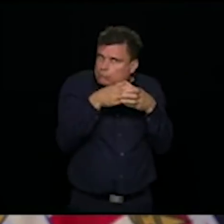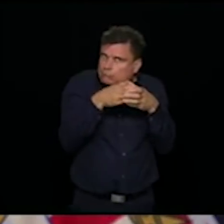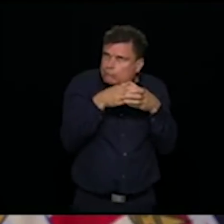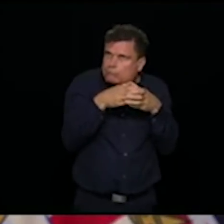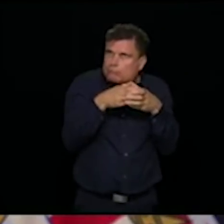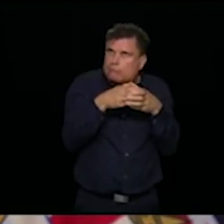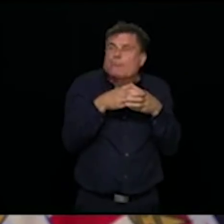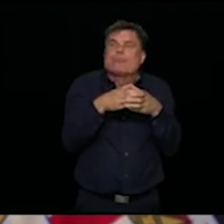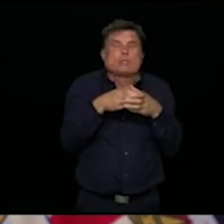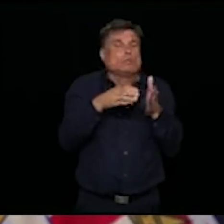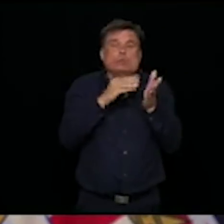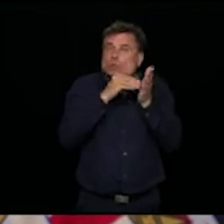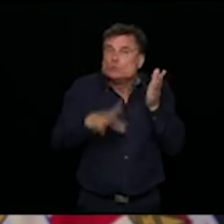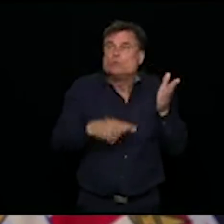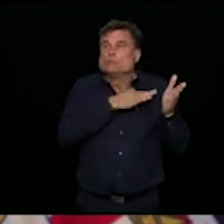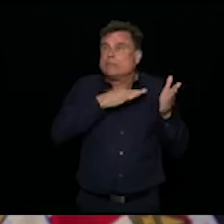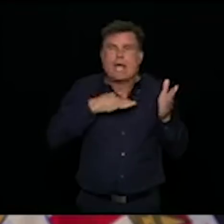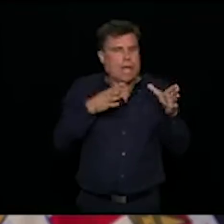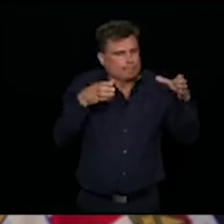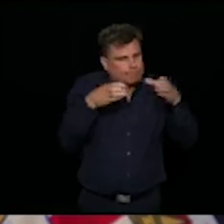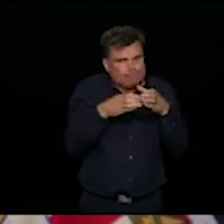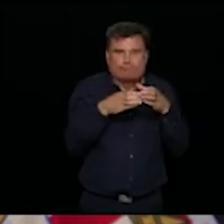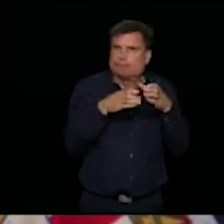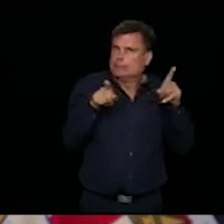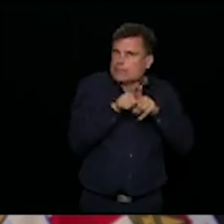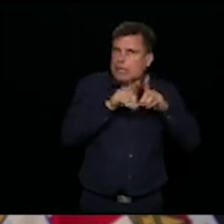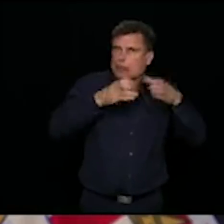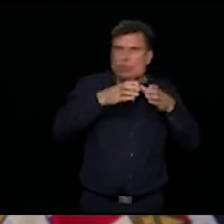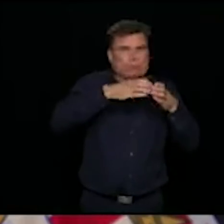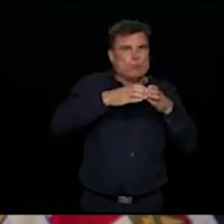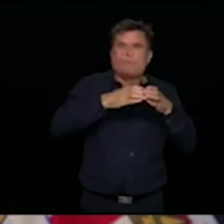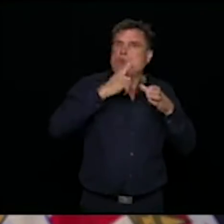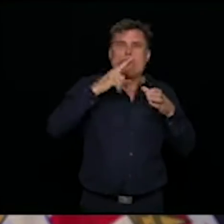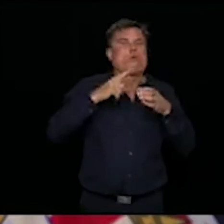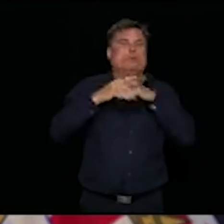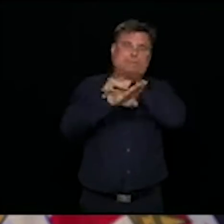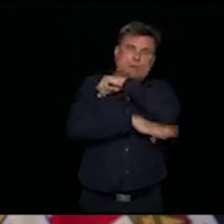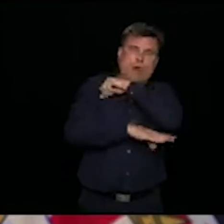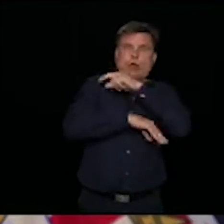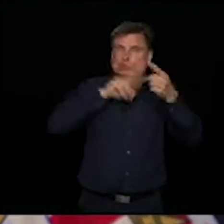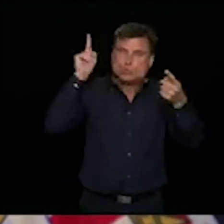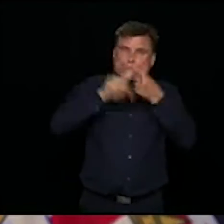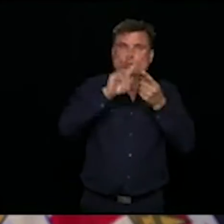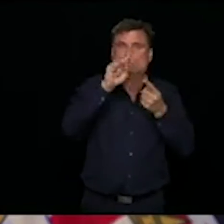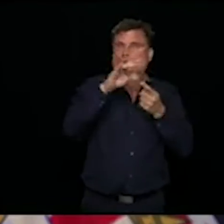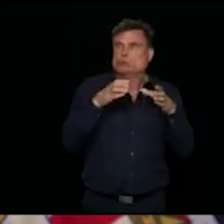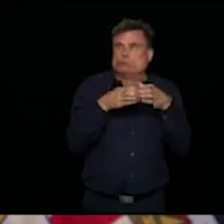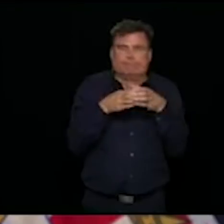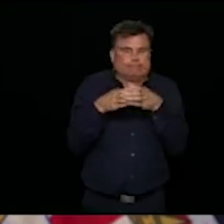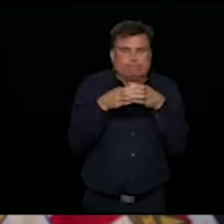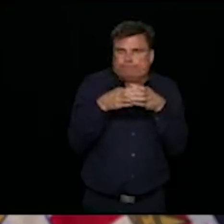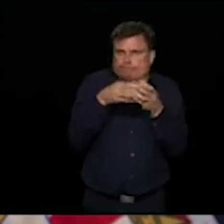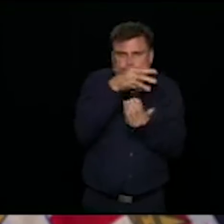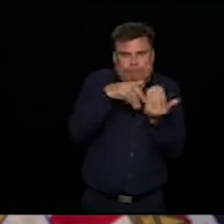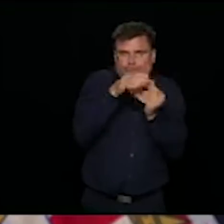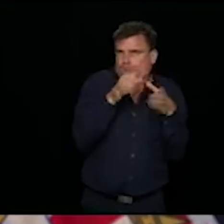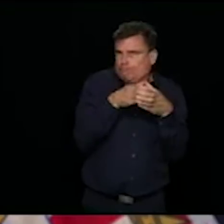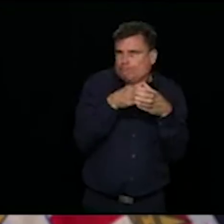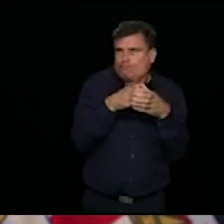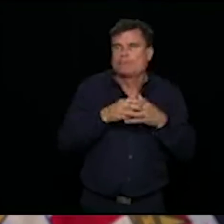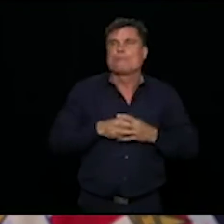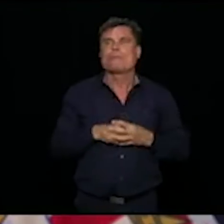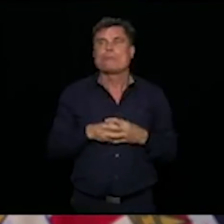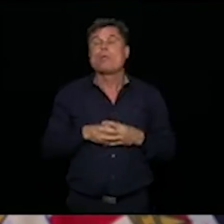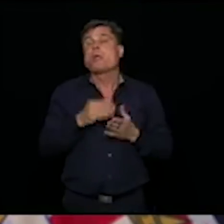groups, students and staff within each group will be able to safely spend time together, maintaining distance as much